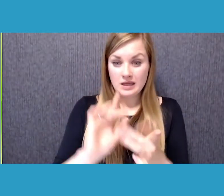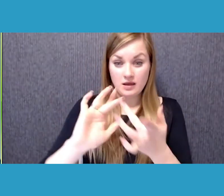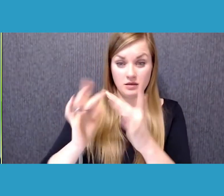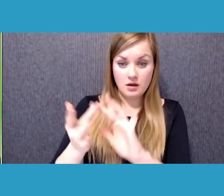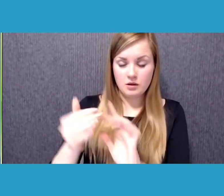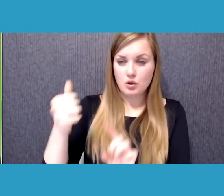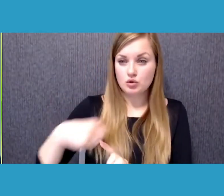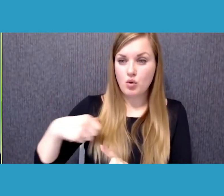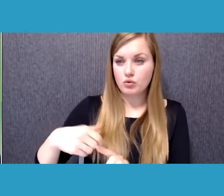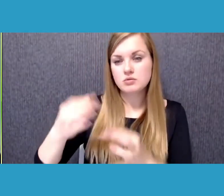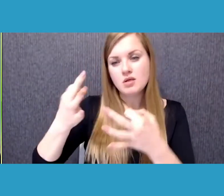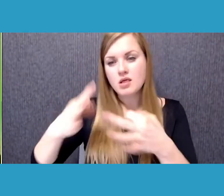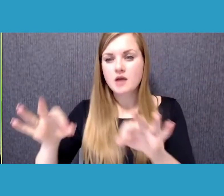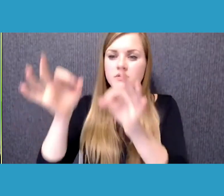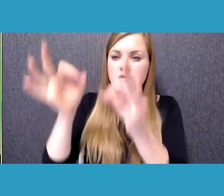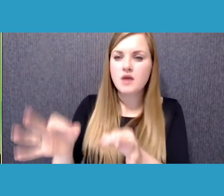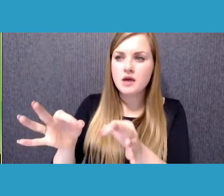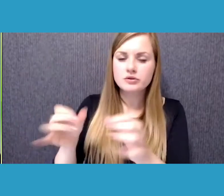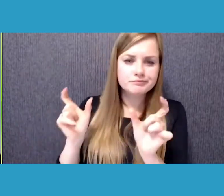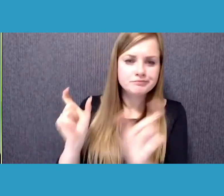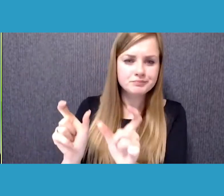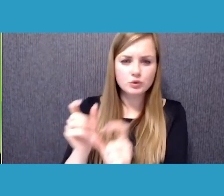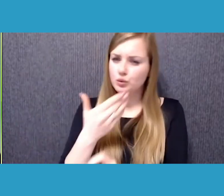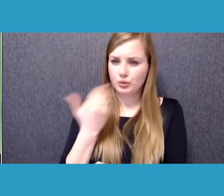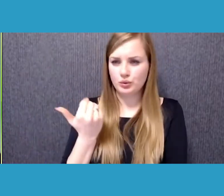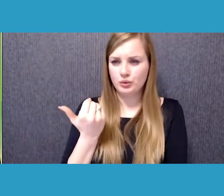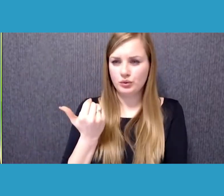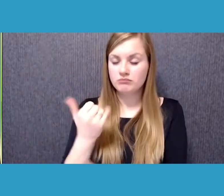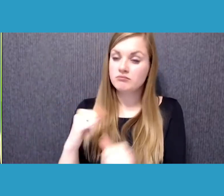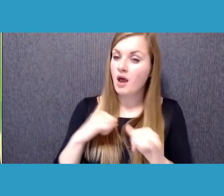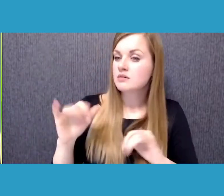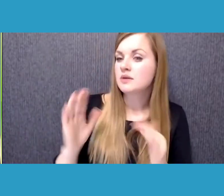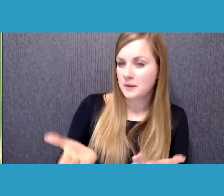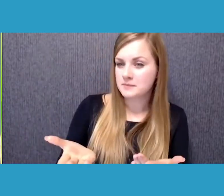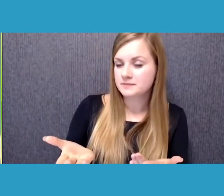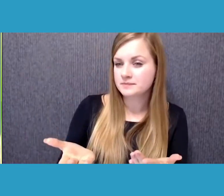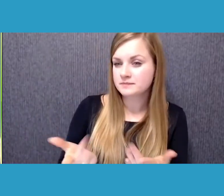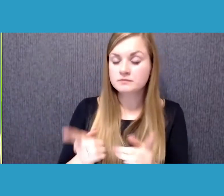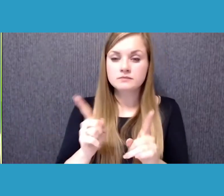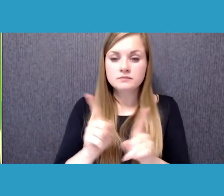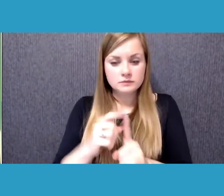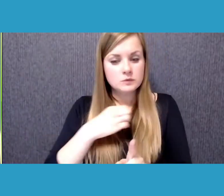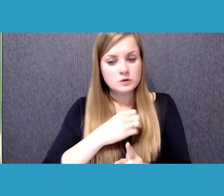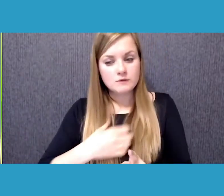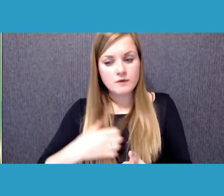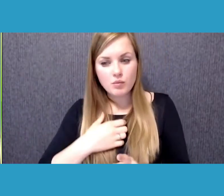very finally on a positive note, and as also it's been mentioned by